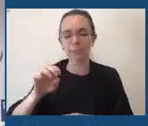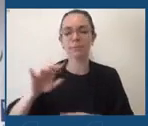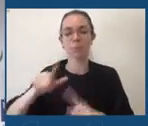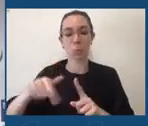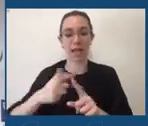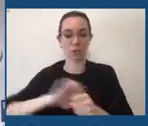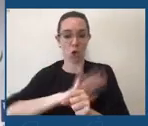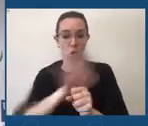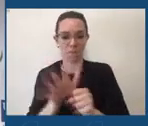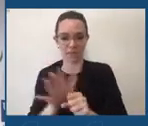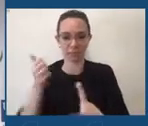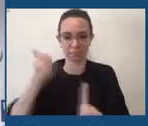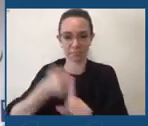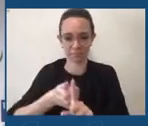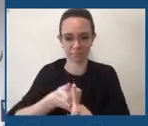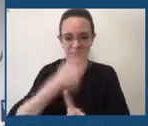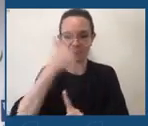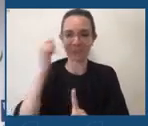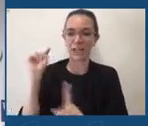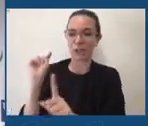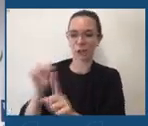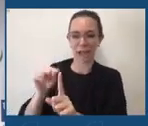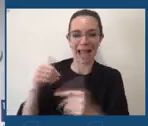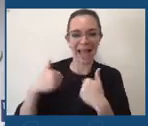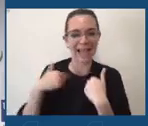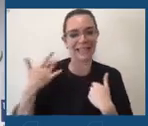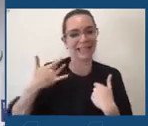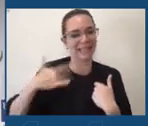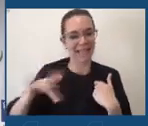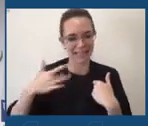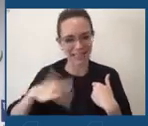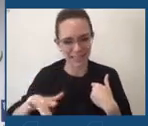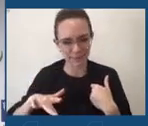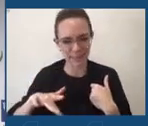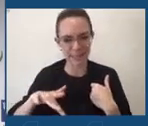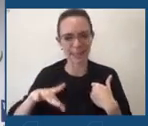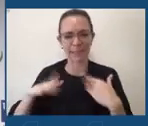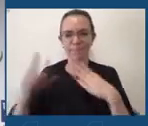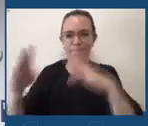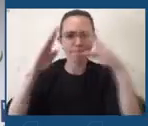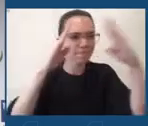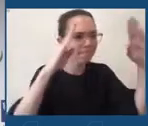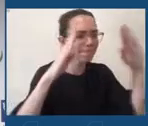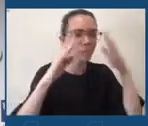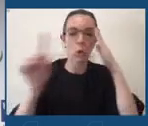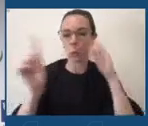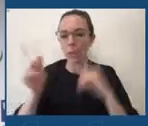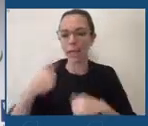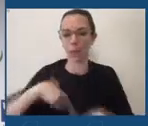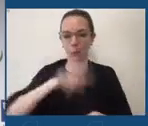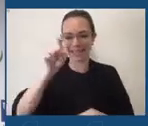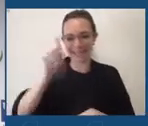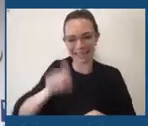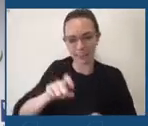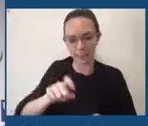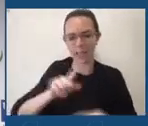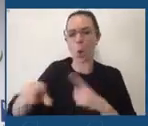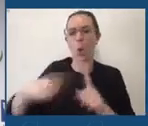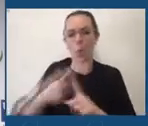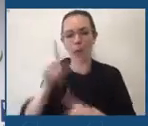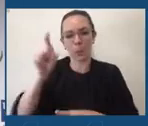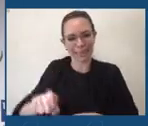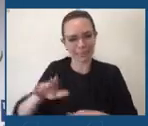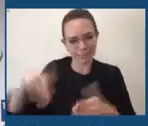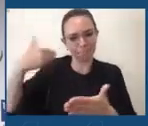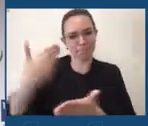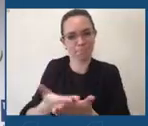she has a sensitivity and a radar of where we need to be and when we need to be there.